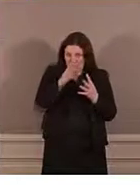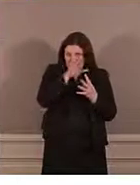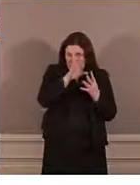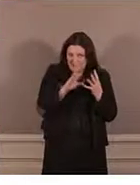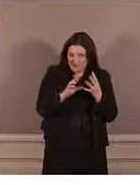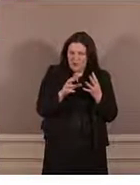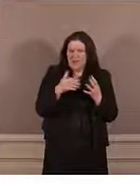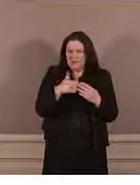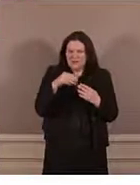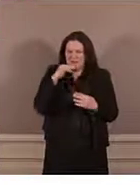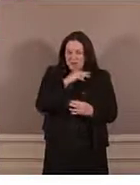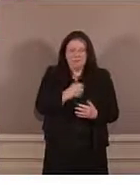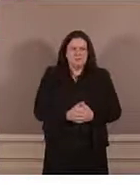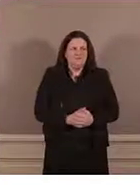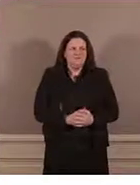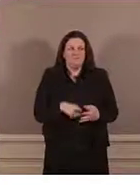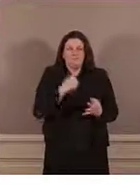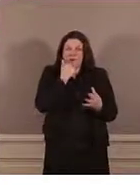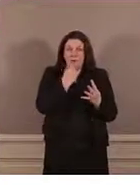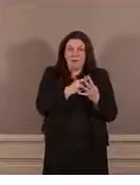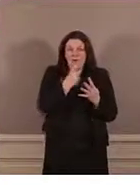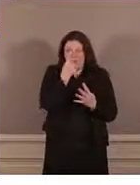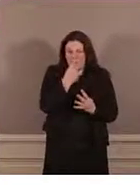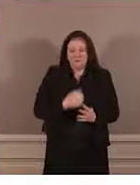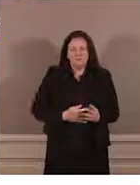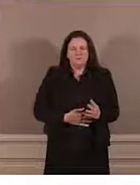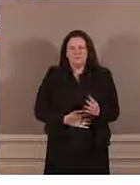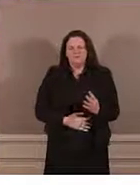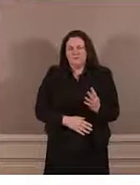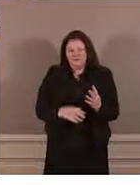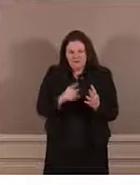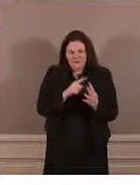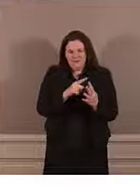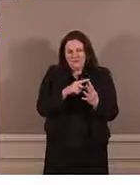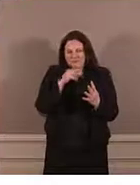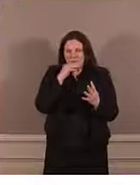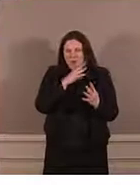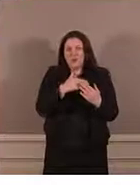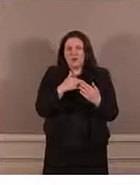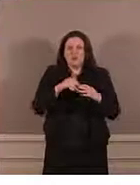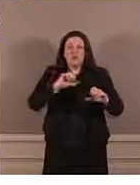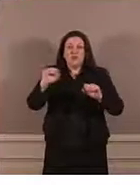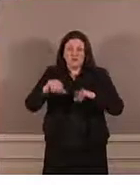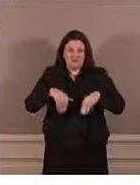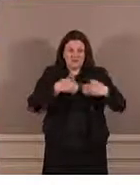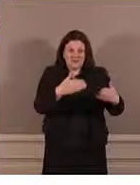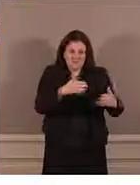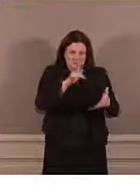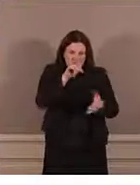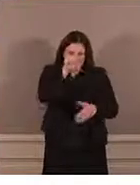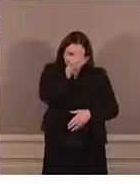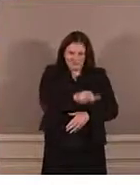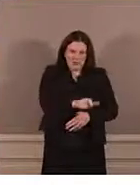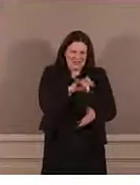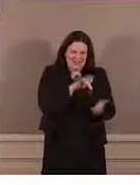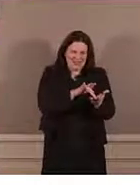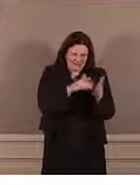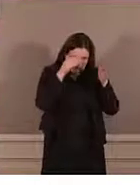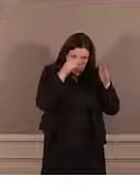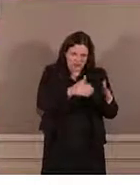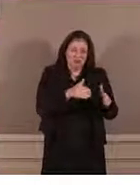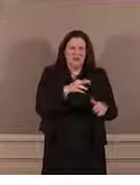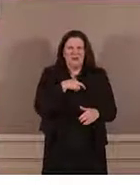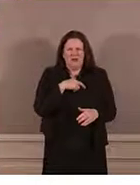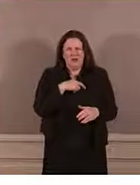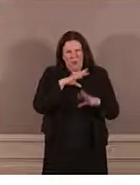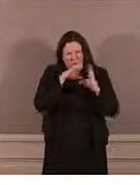are important. So number 1, it's really important to ensure that service provision is person-centred. I mean, that is the fundamental thing that we should